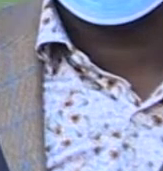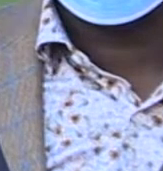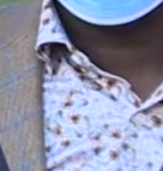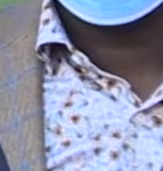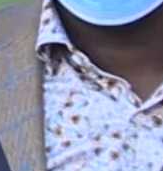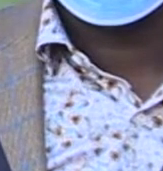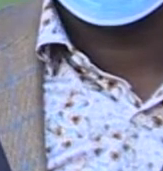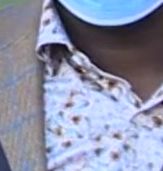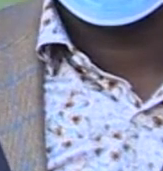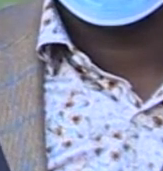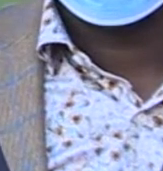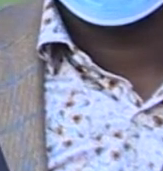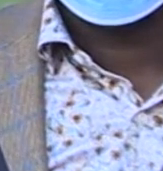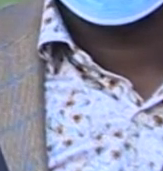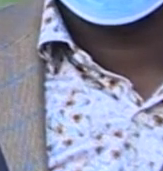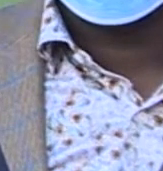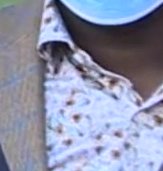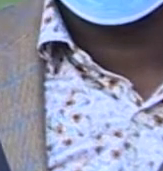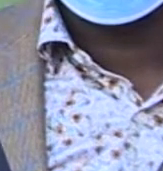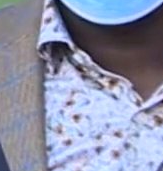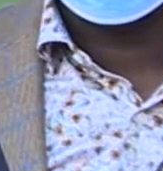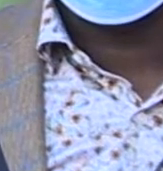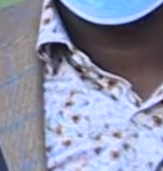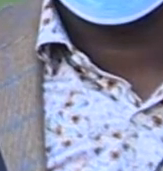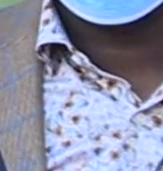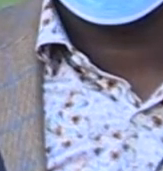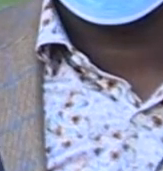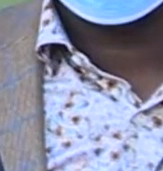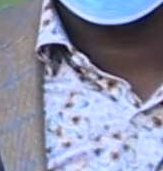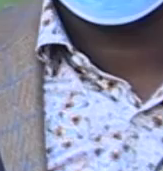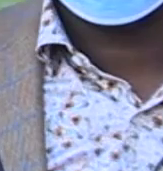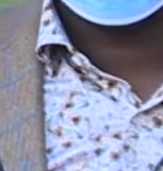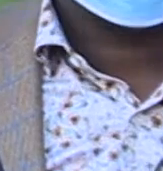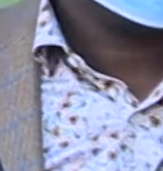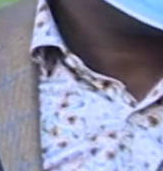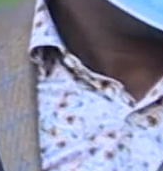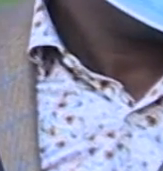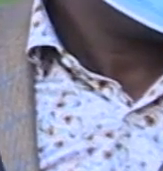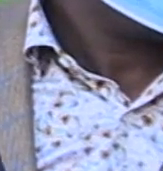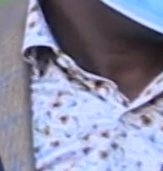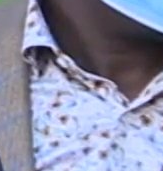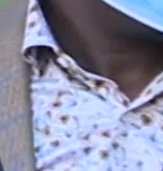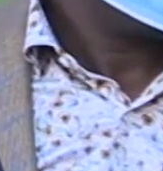Kiambu. As at yesterday, we had accumulated total of